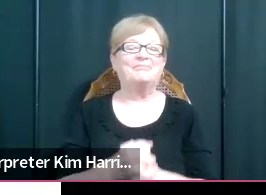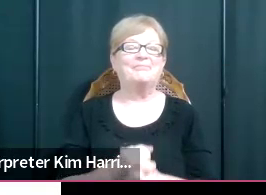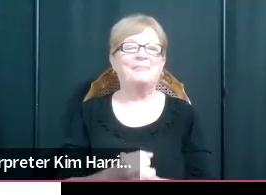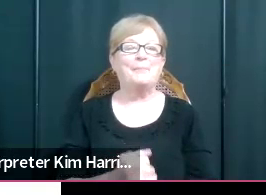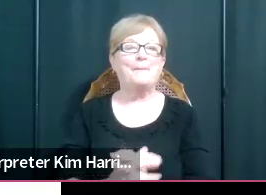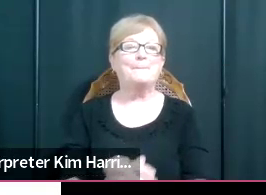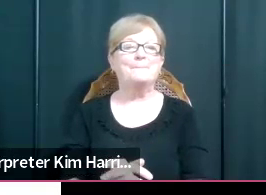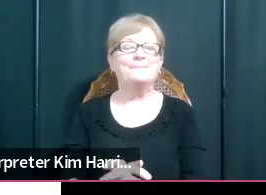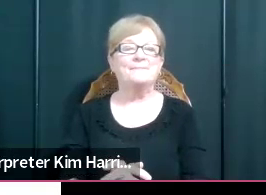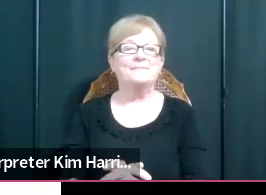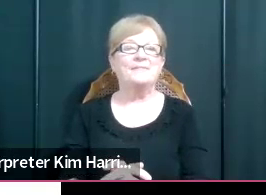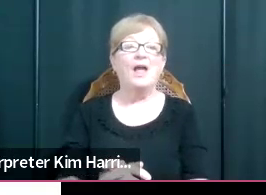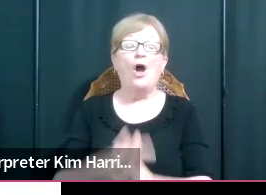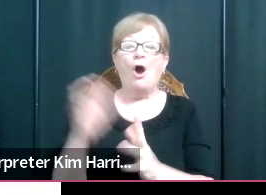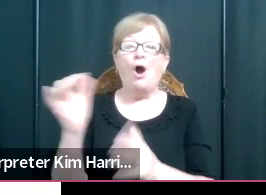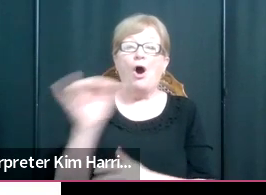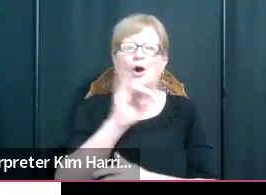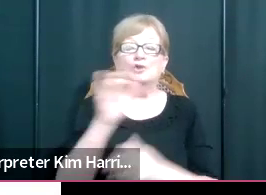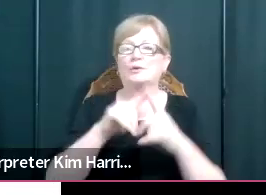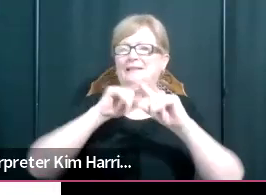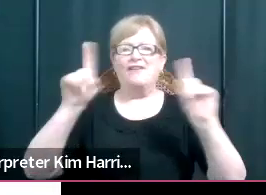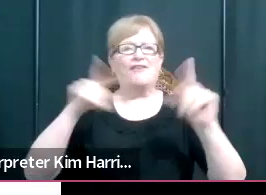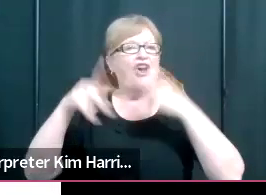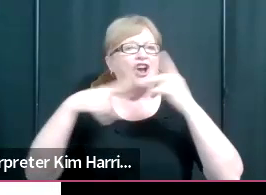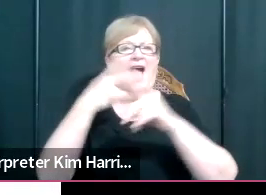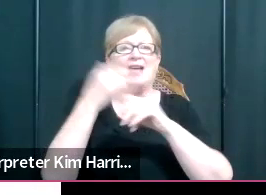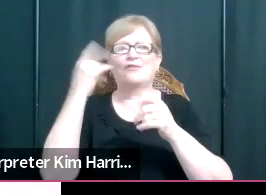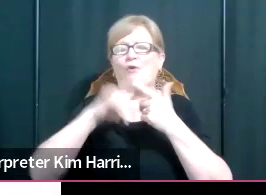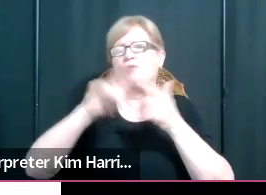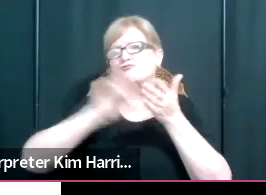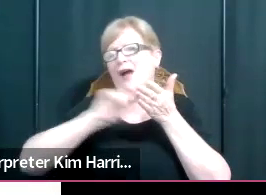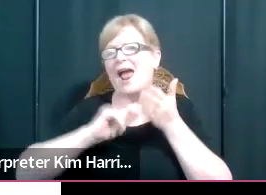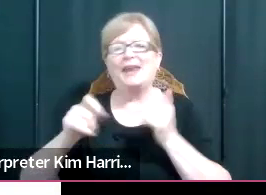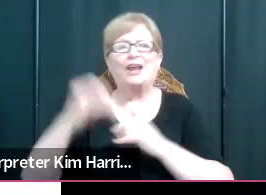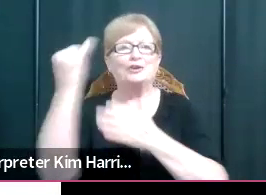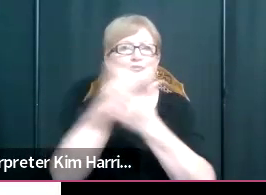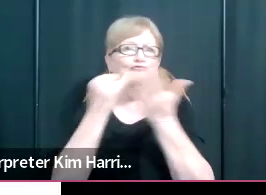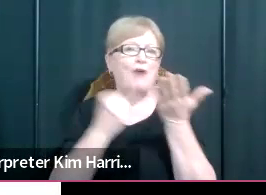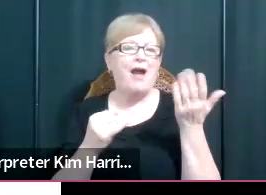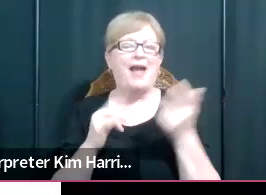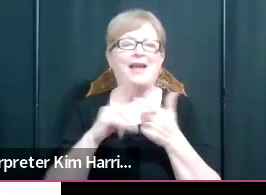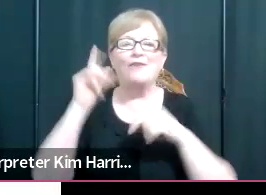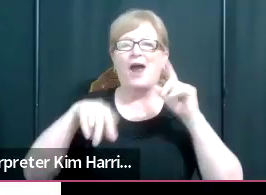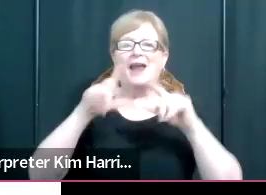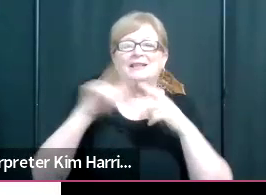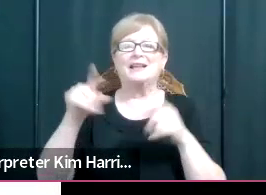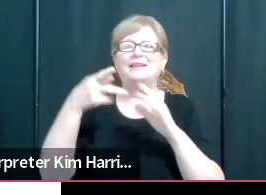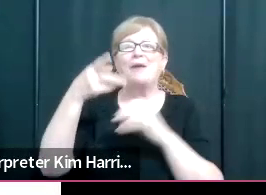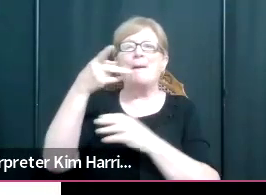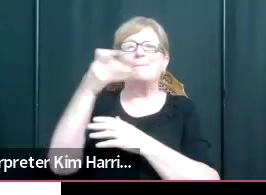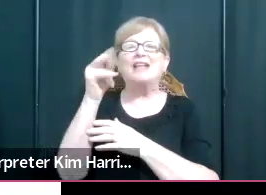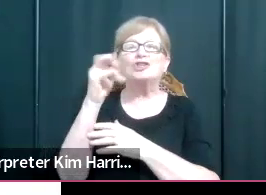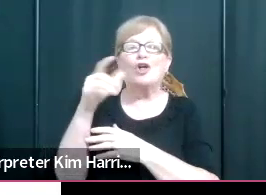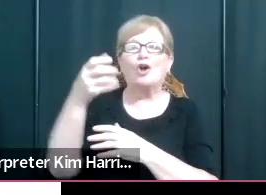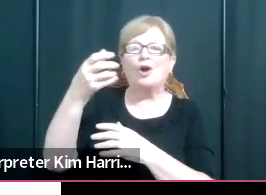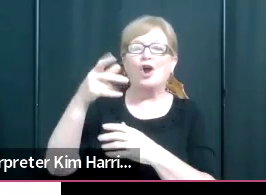And then there's all different kinds of AT for writing and drawing. There's a variety of pencil grips on the slide. Some of them are a little